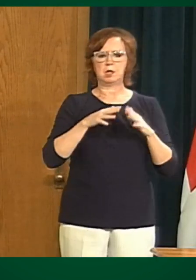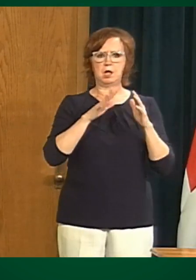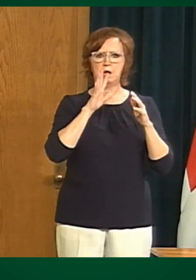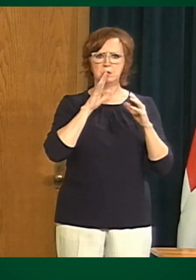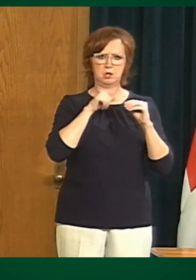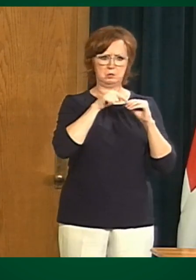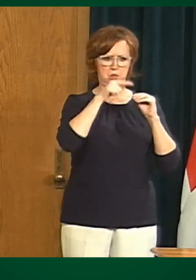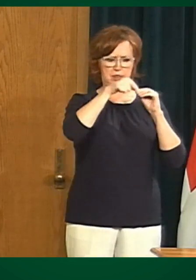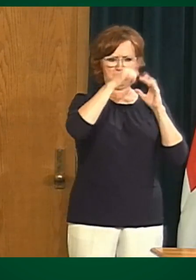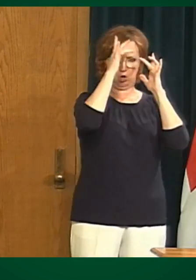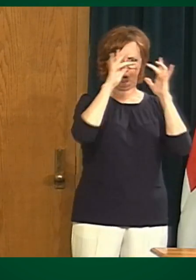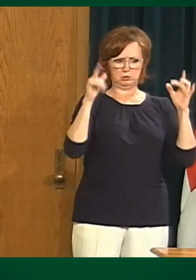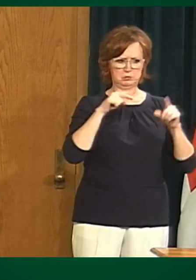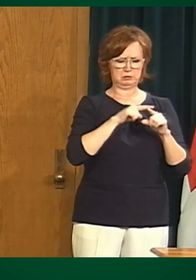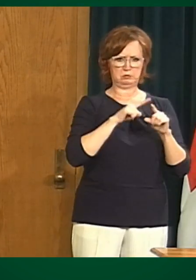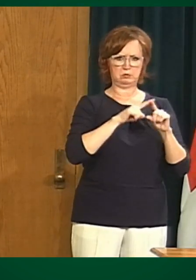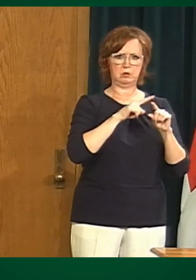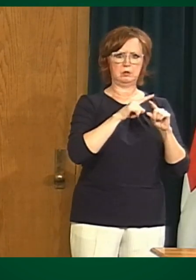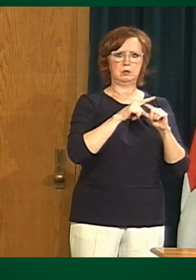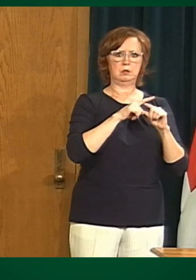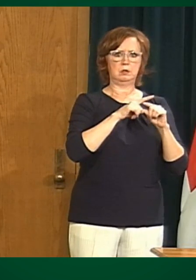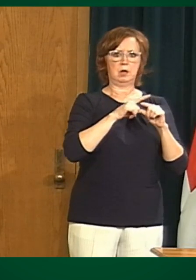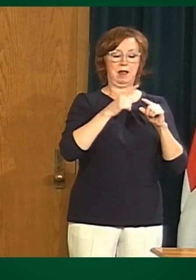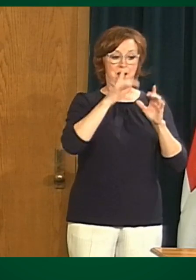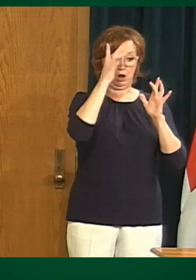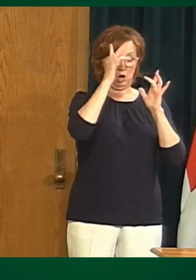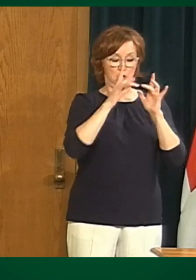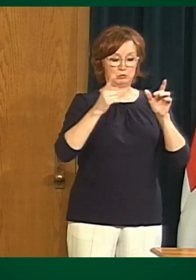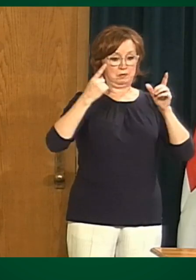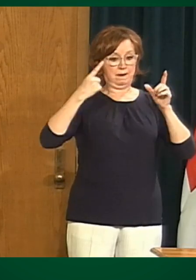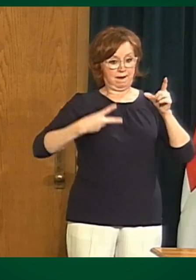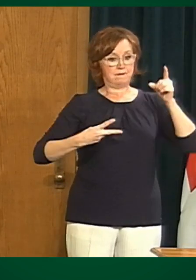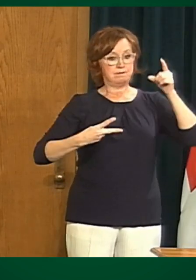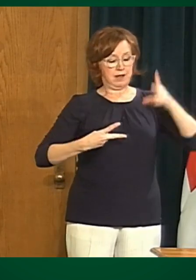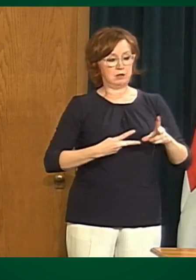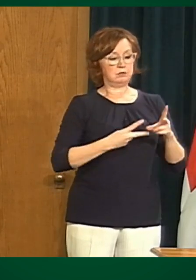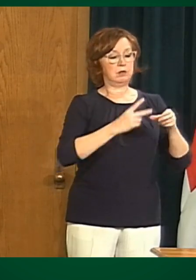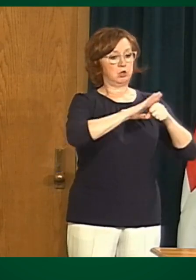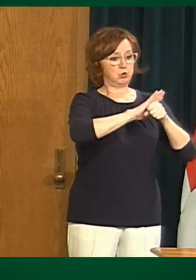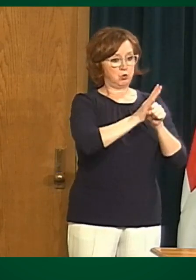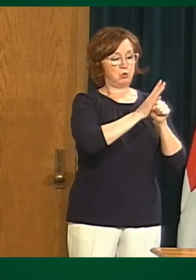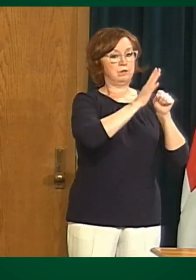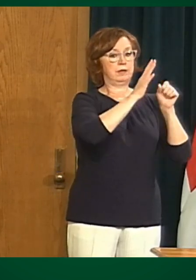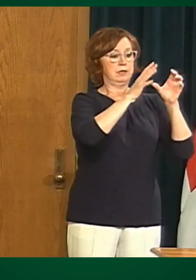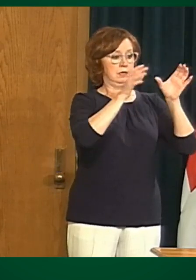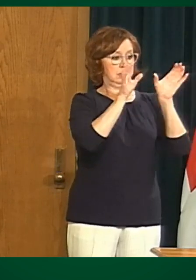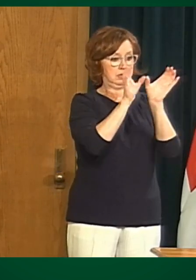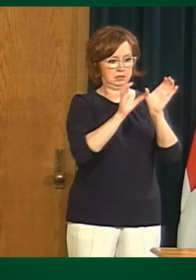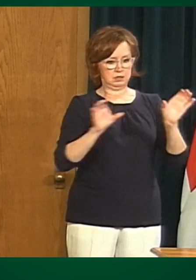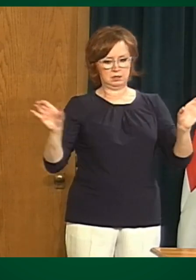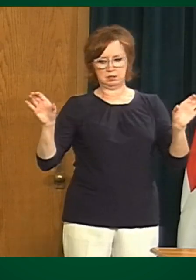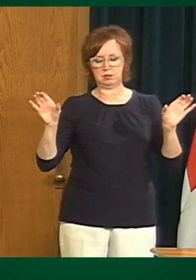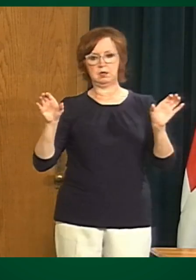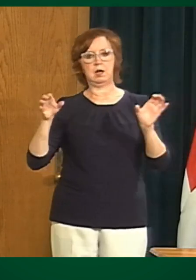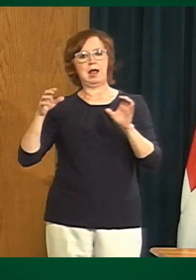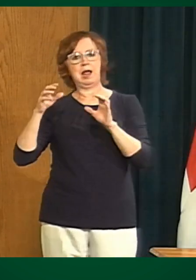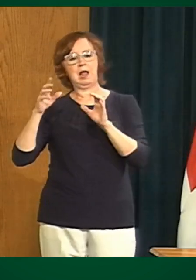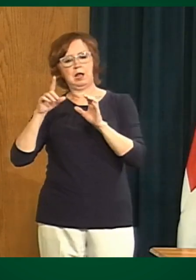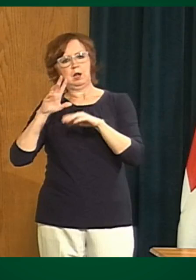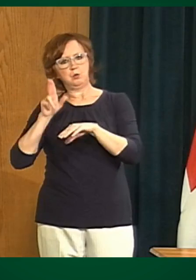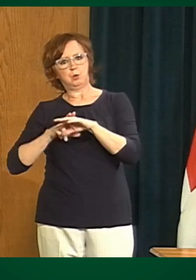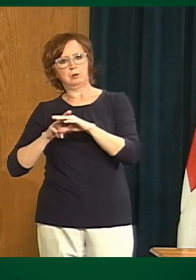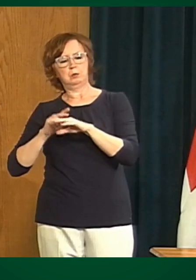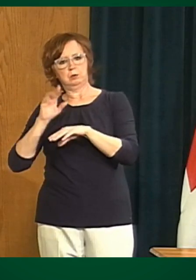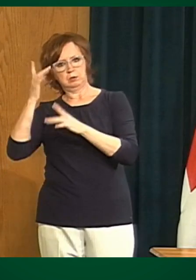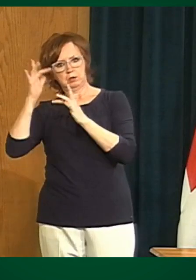non-COVID patients. And in today's release, it says that as of today, patients are now being cohorted in